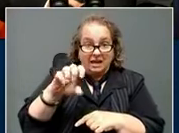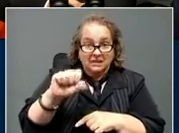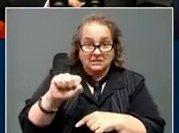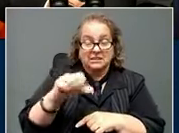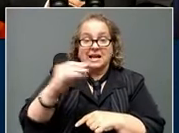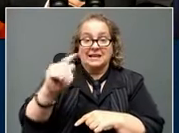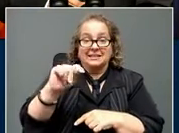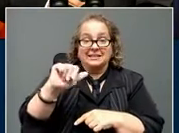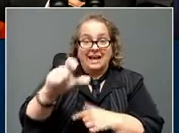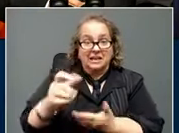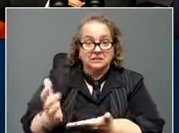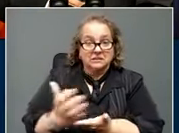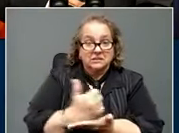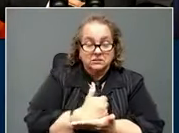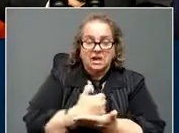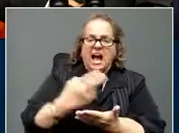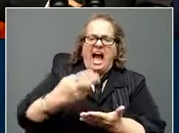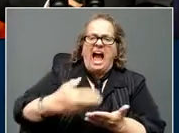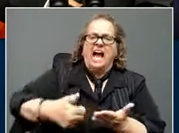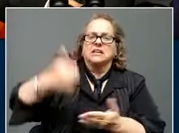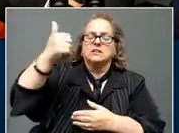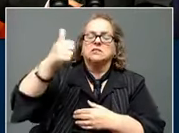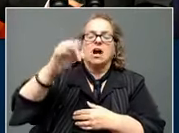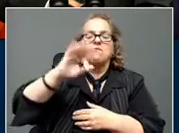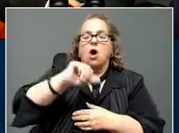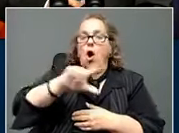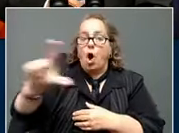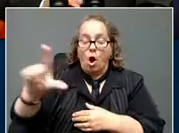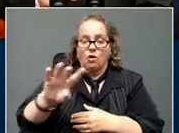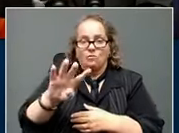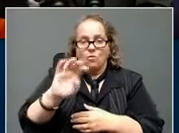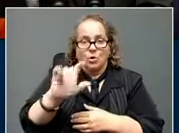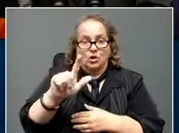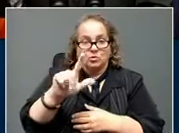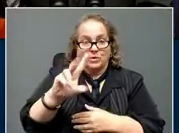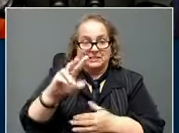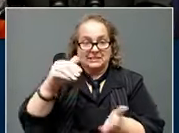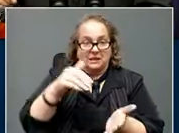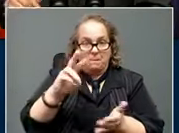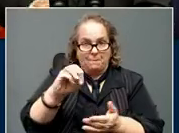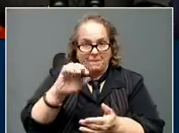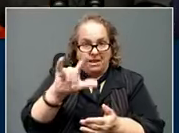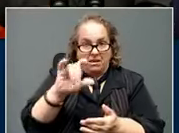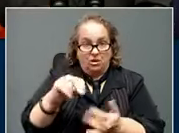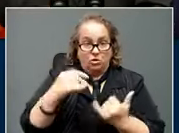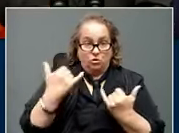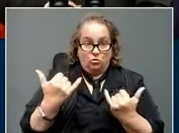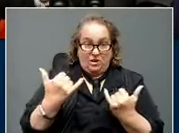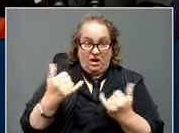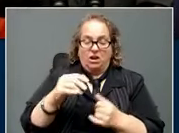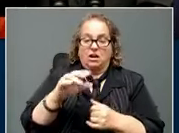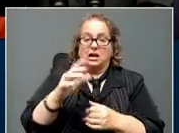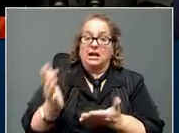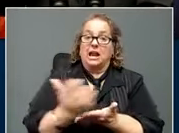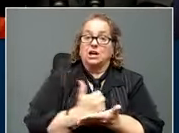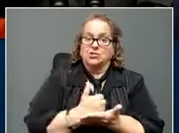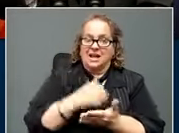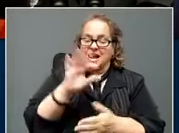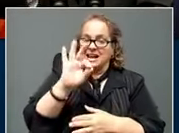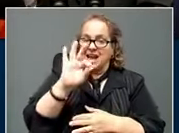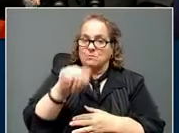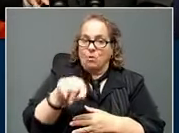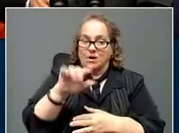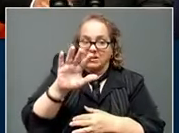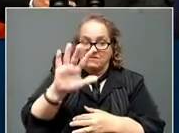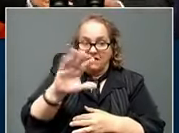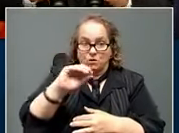of $486.5 million. Year-to-date collections have grown 9.5%. This means that there was